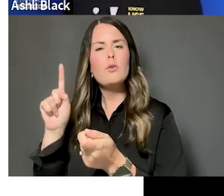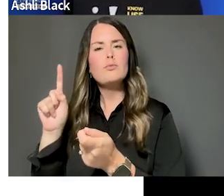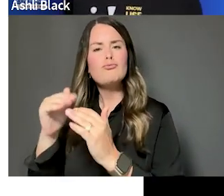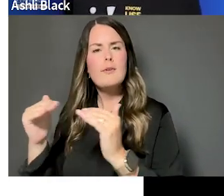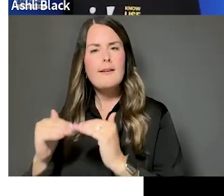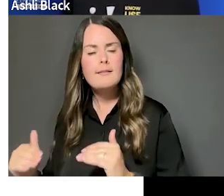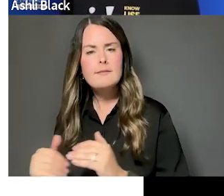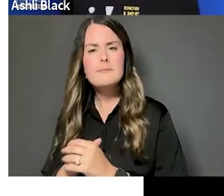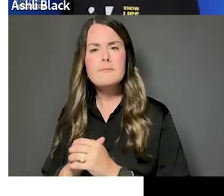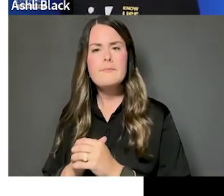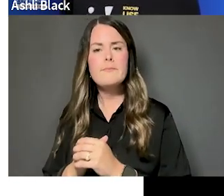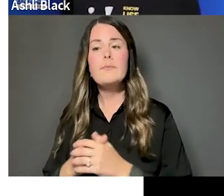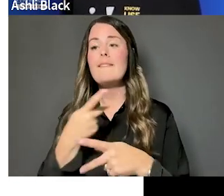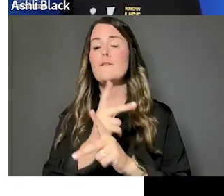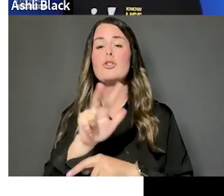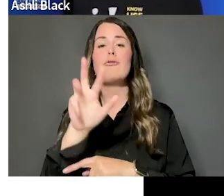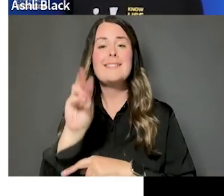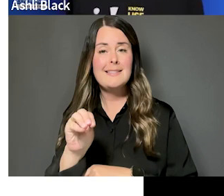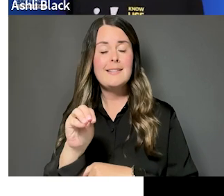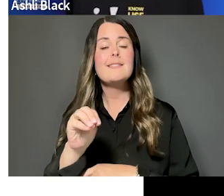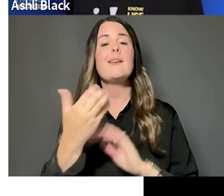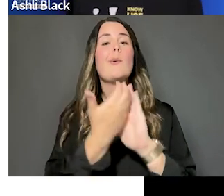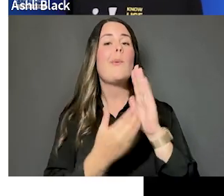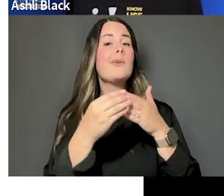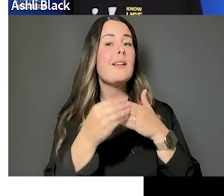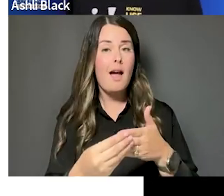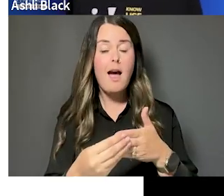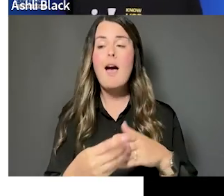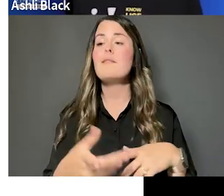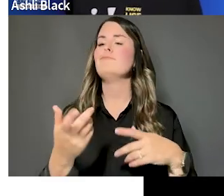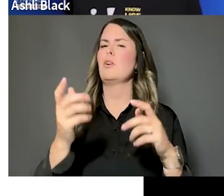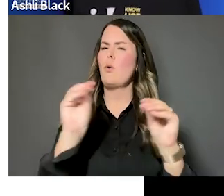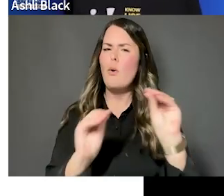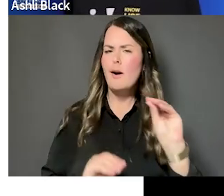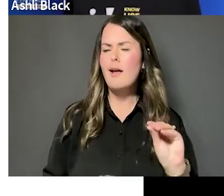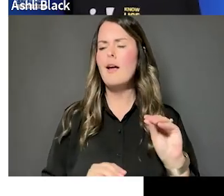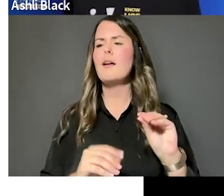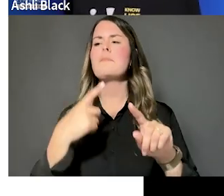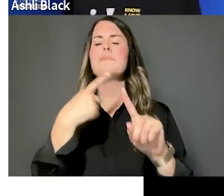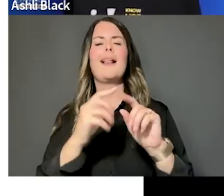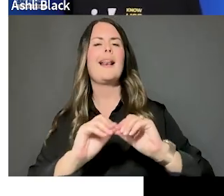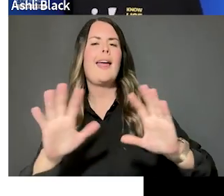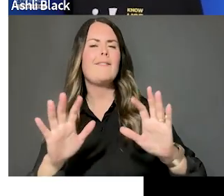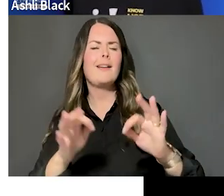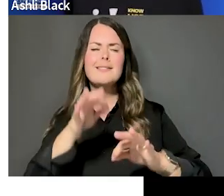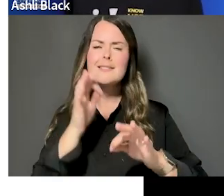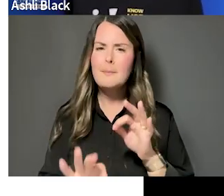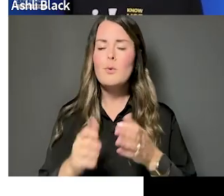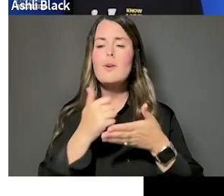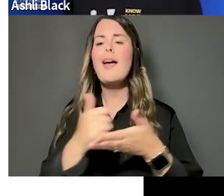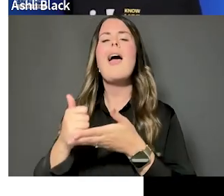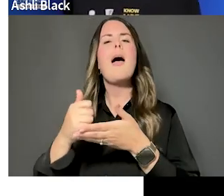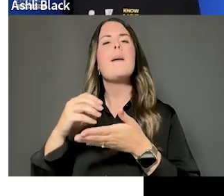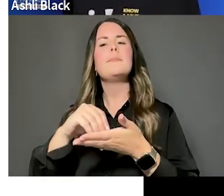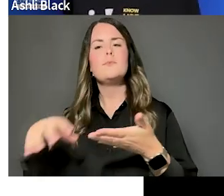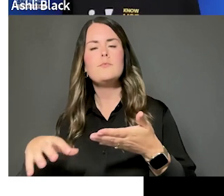grades. In version 360, you'll find that the course guide has been reorganized, clarified, and simplified to help teachers